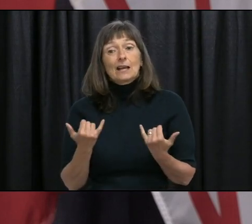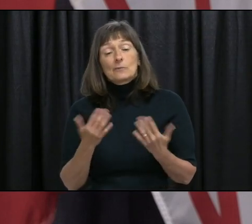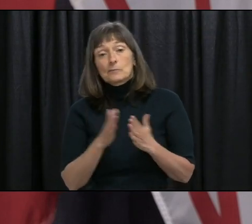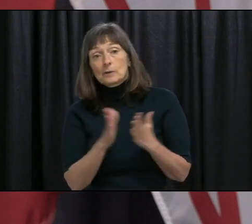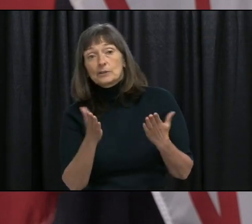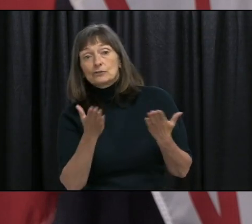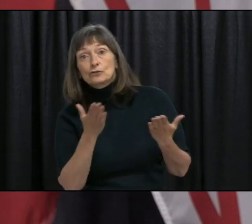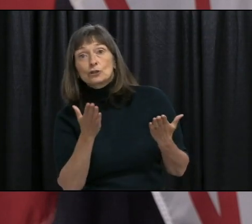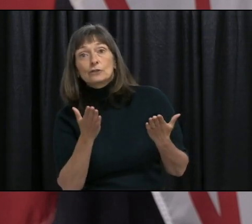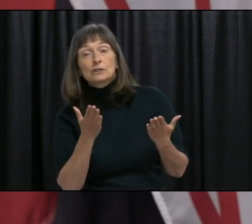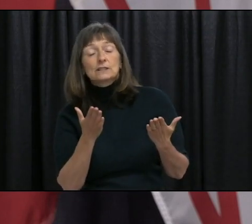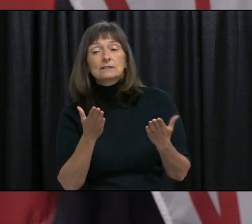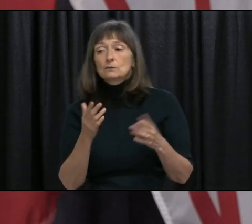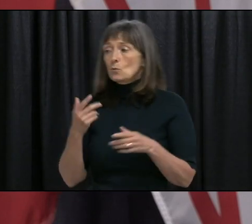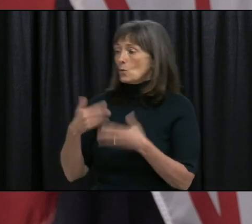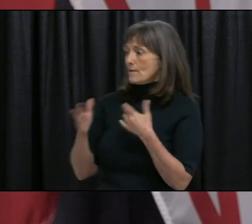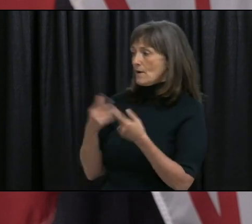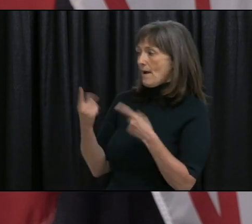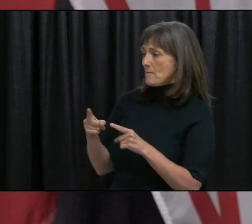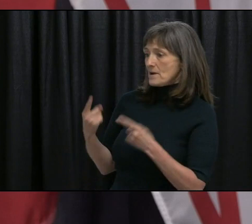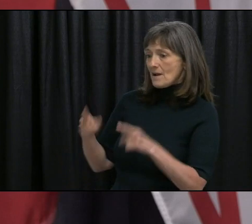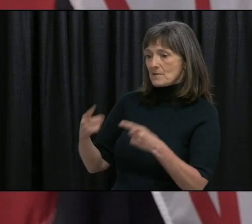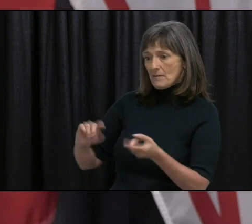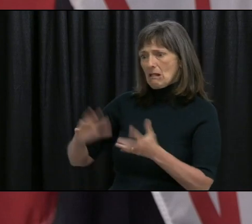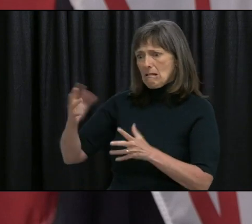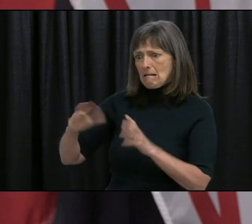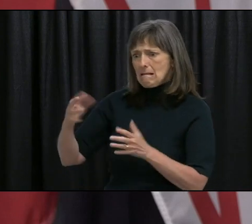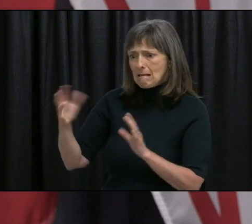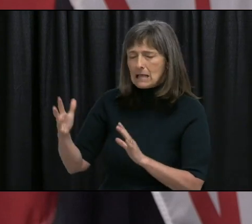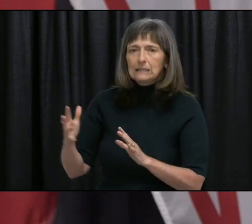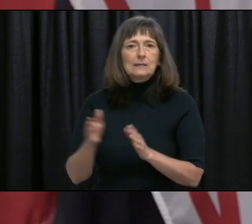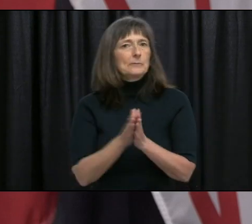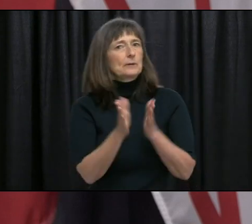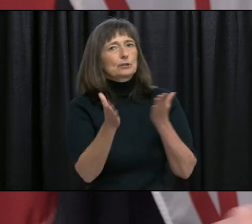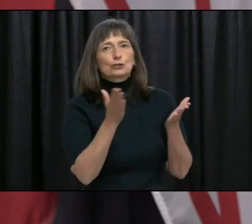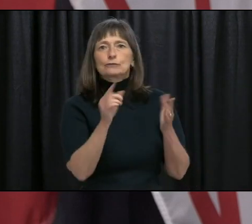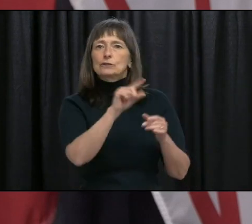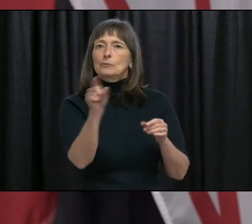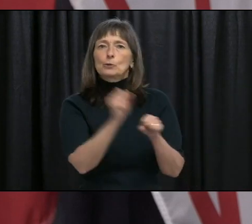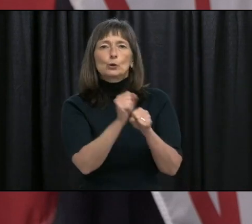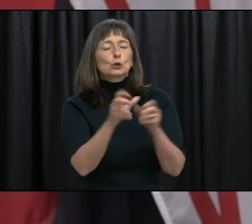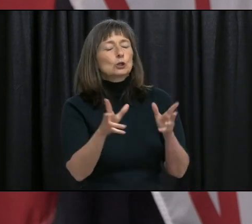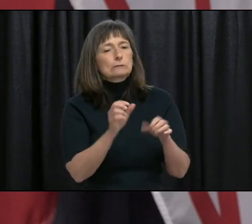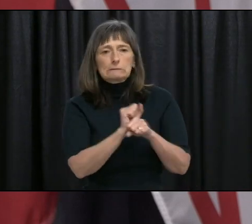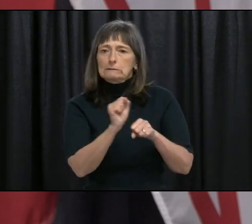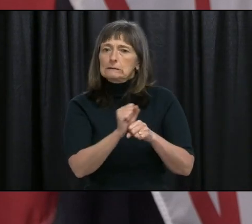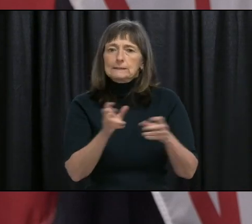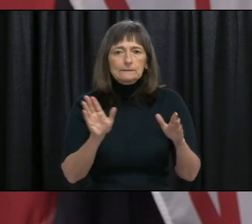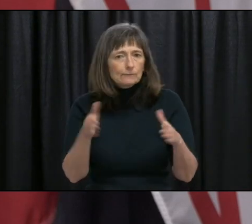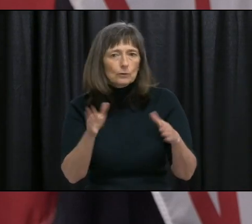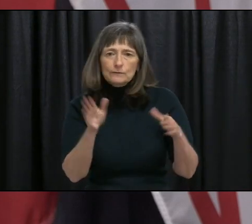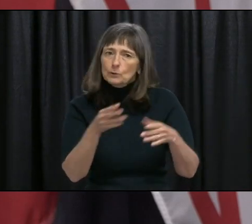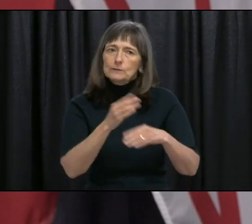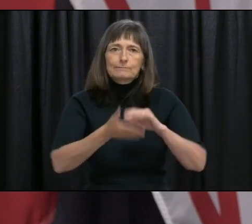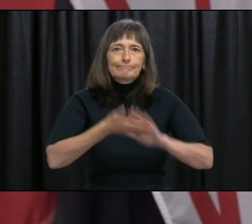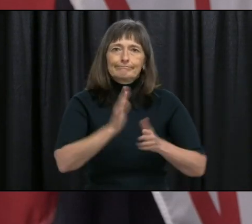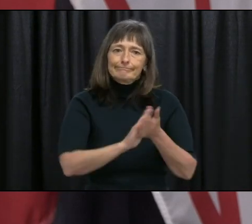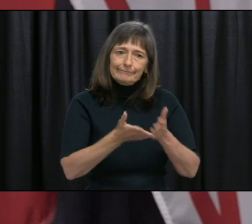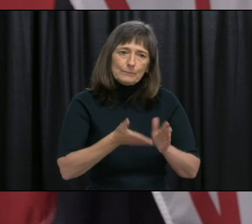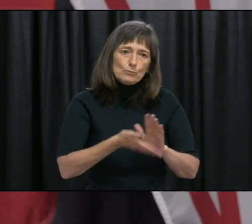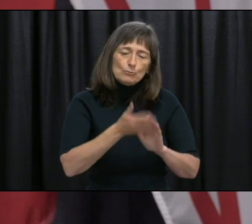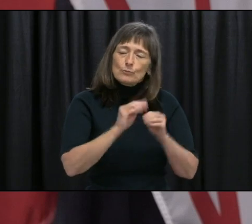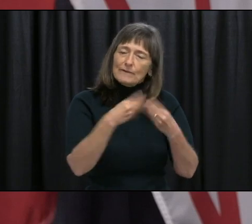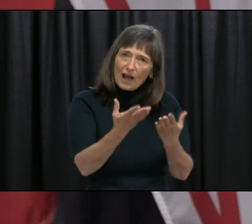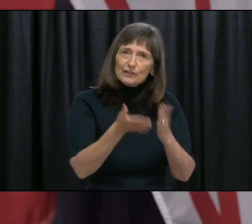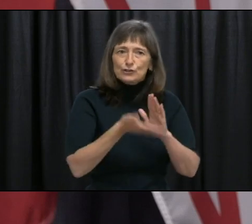service has remained committed to working on behalf of Newfoundlanders and Labradorians. Our public service has faced